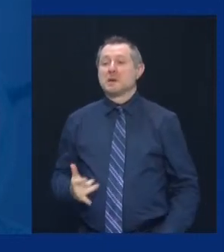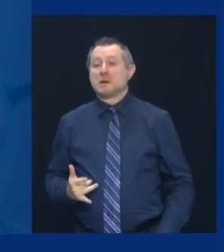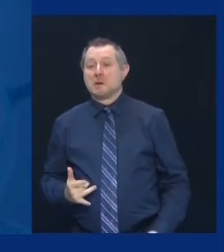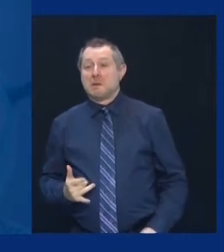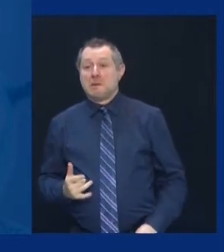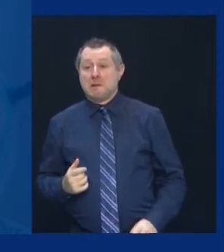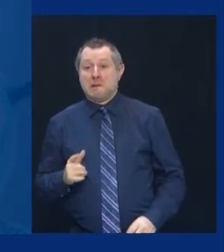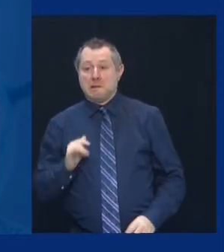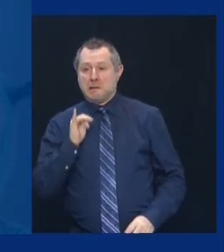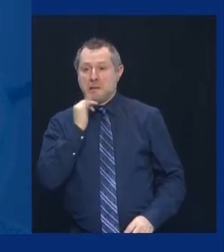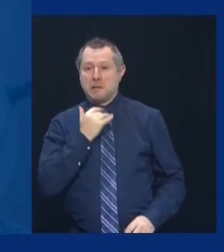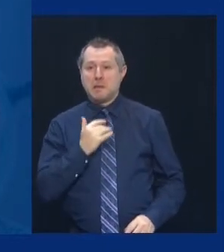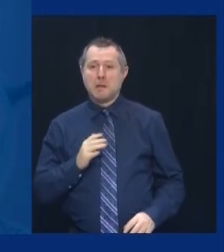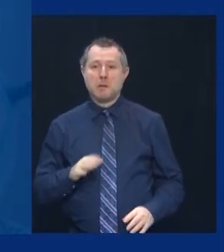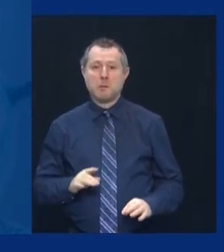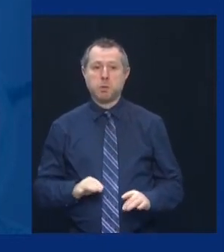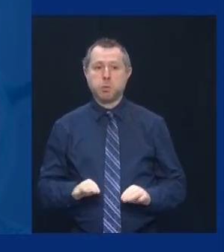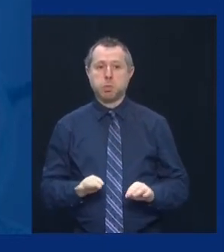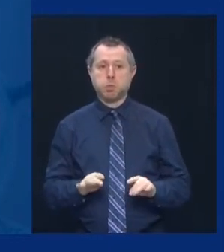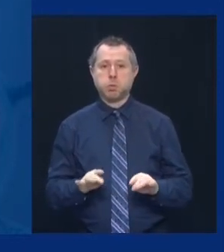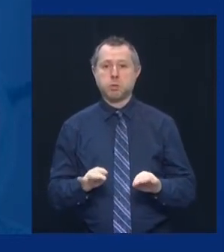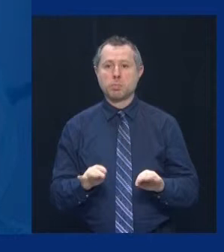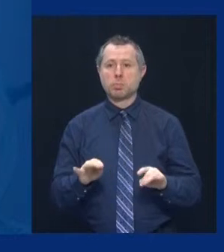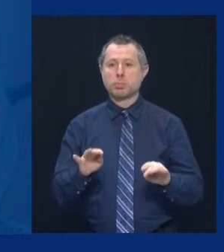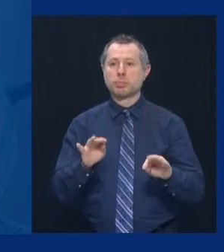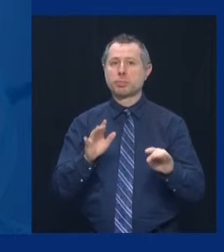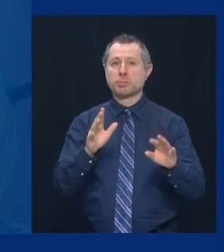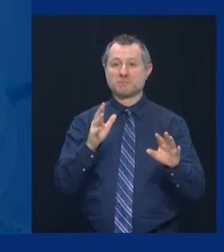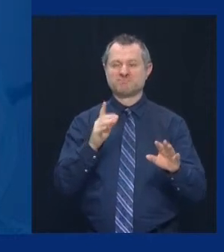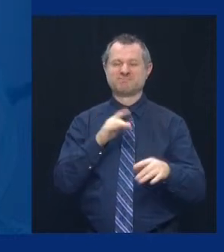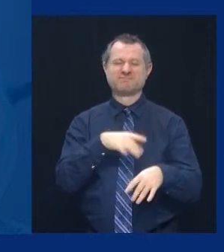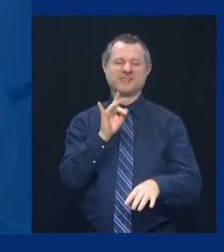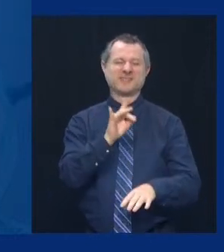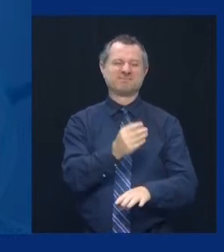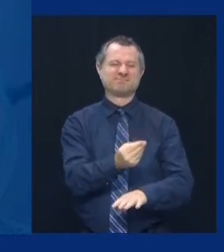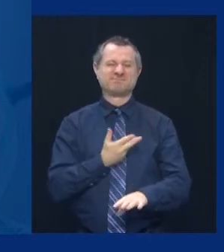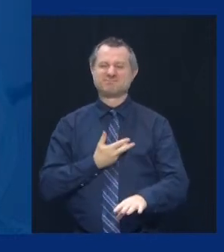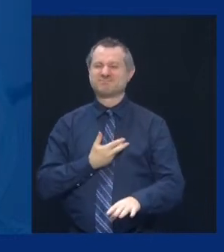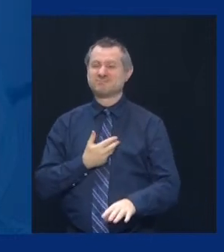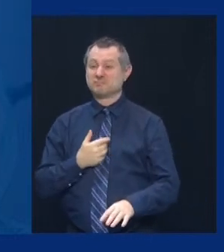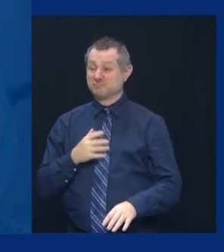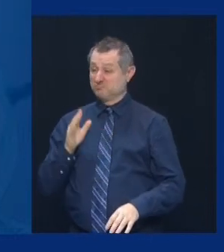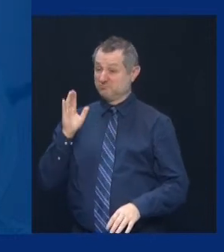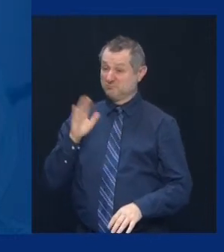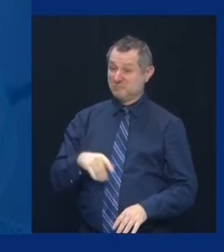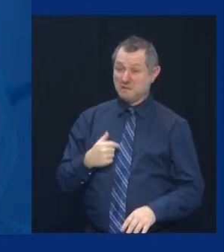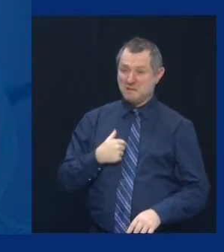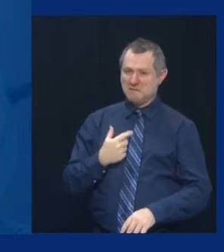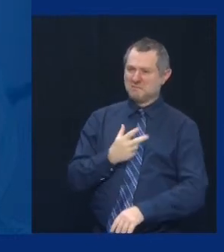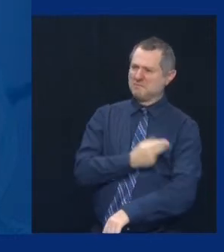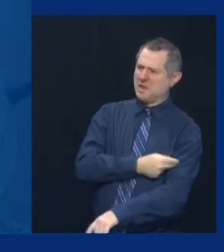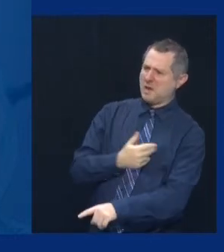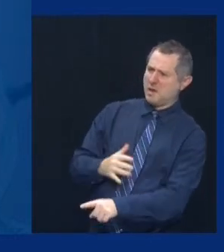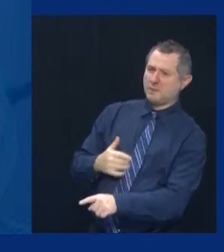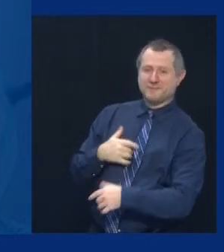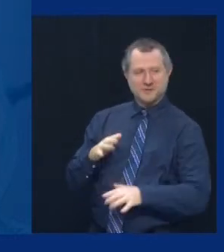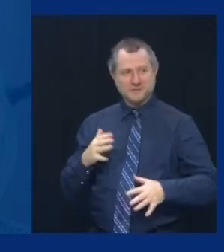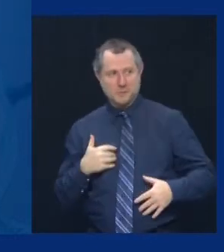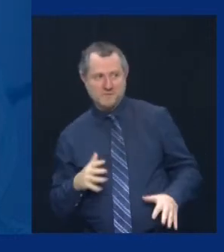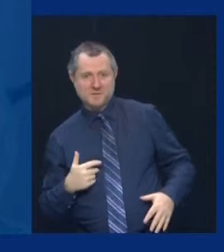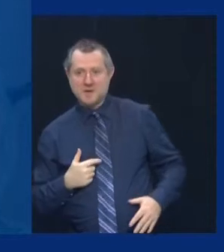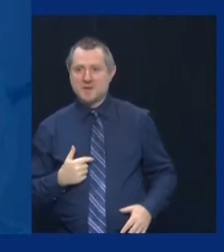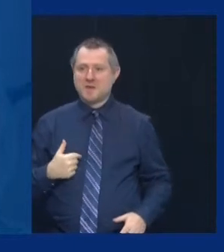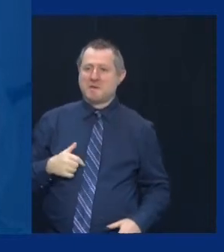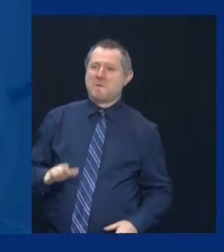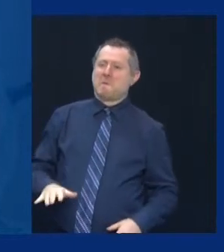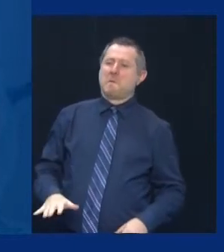and somebody gets a vaccine and goes out and tells his buddy, I got a vaccine. How did you get a vaccine? You're not